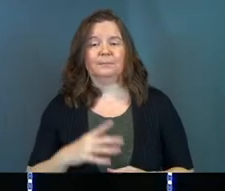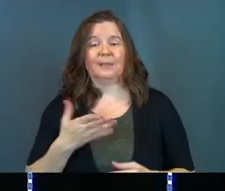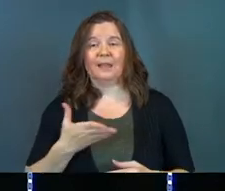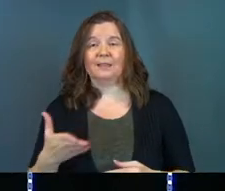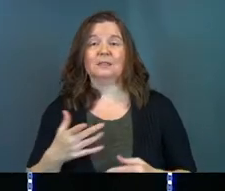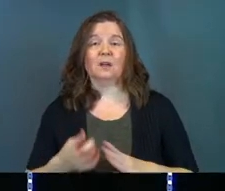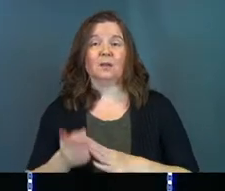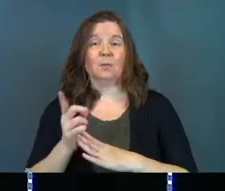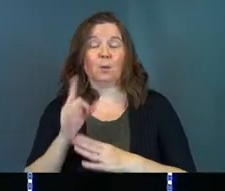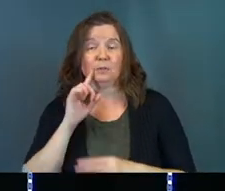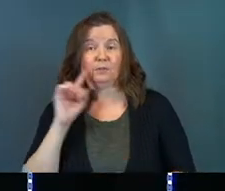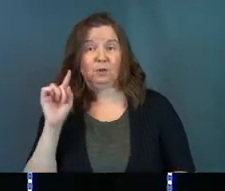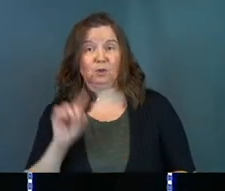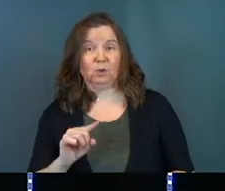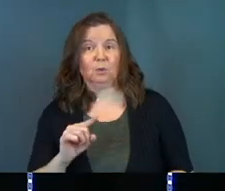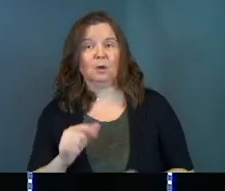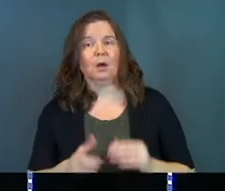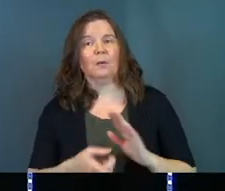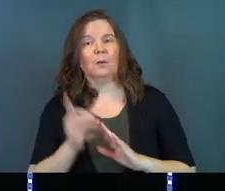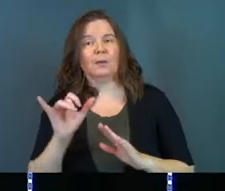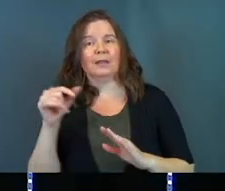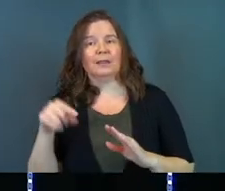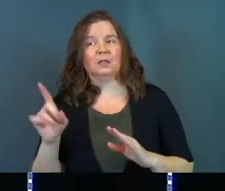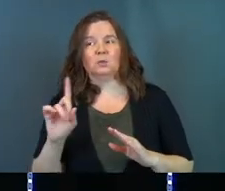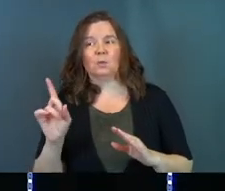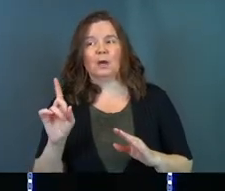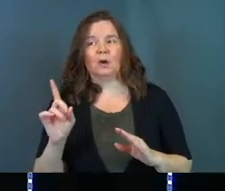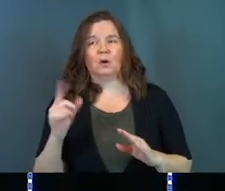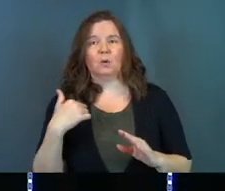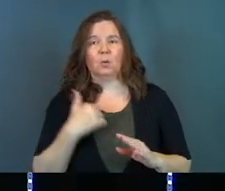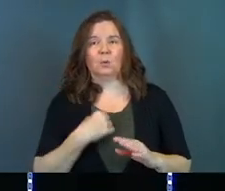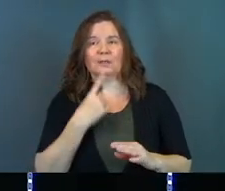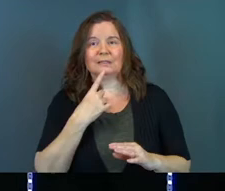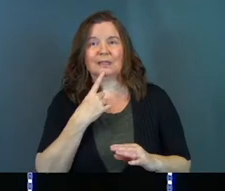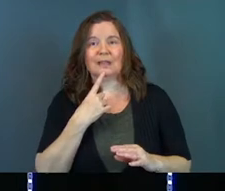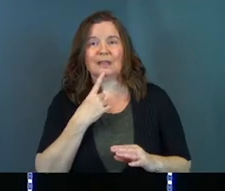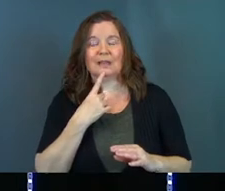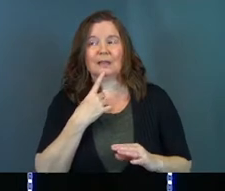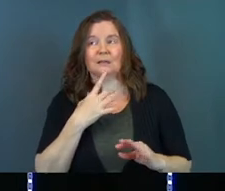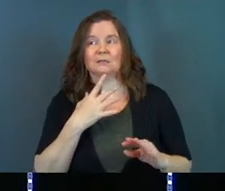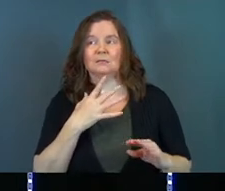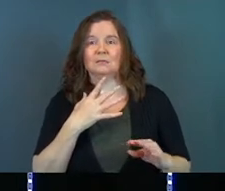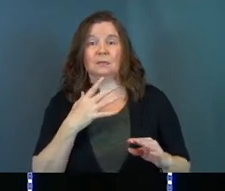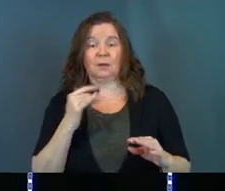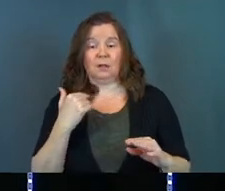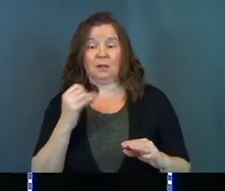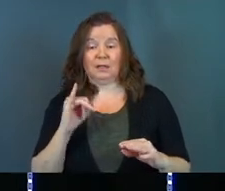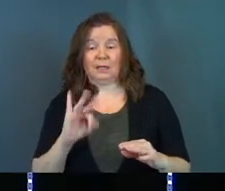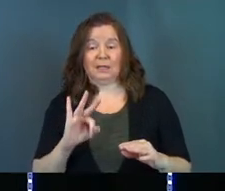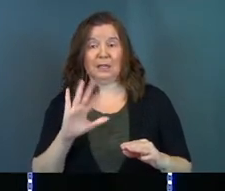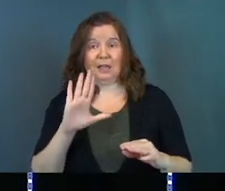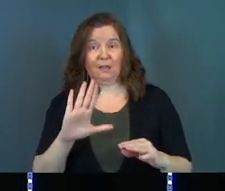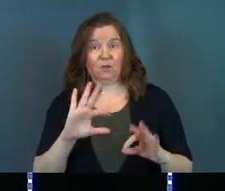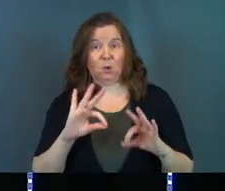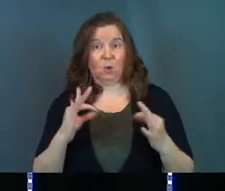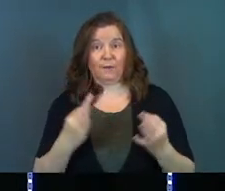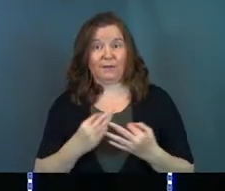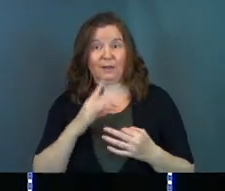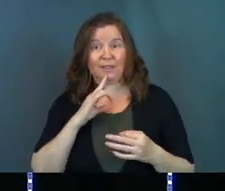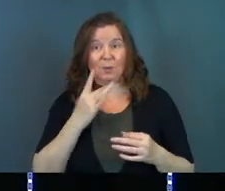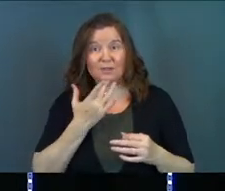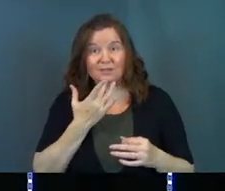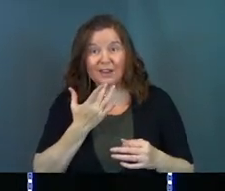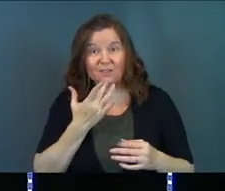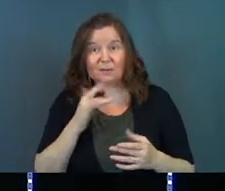And these are the moments for you. Moments like this where we say unequivocally that if in your family there